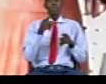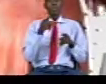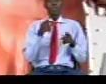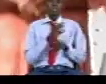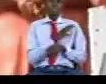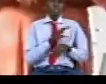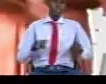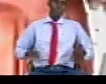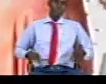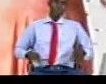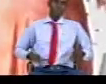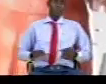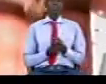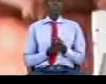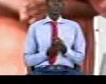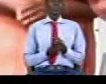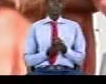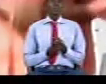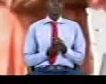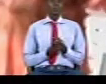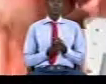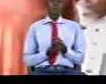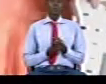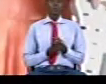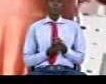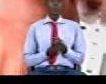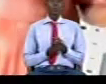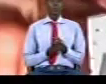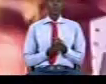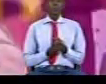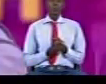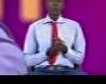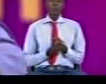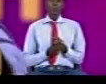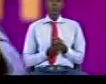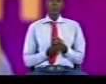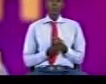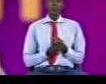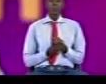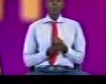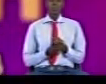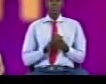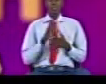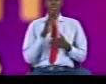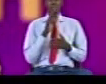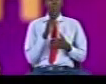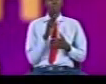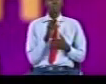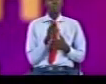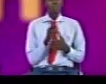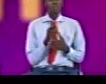But as he who has called you is holy, so be holy in all manner of conversation.